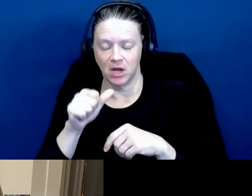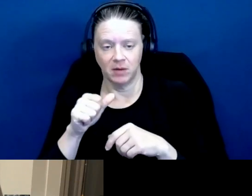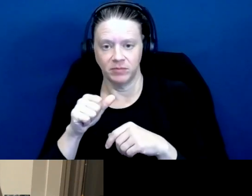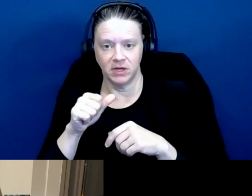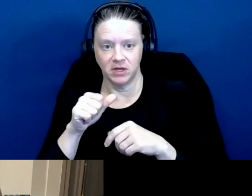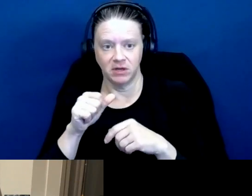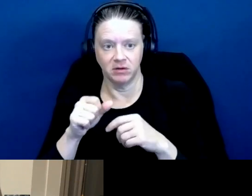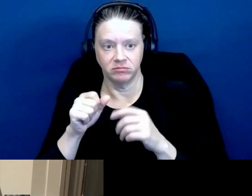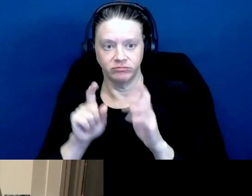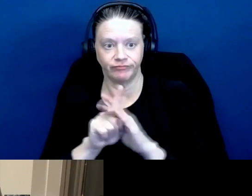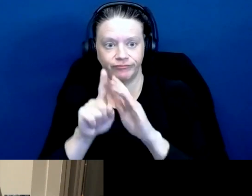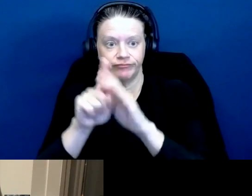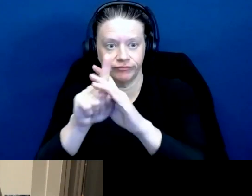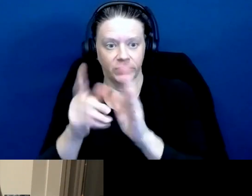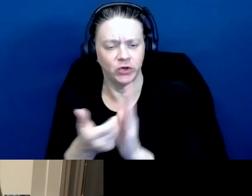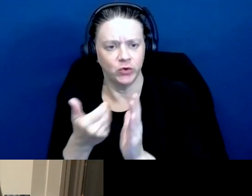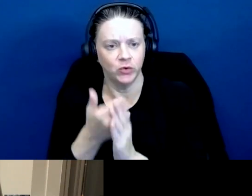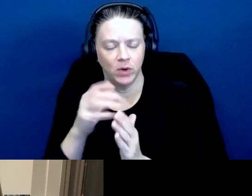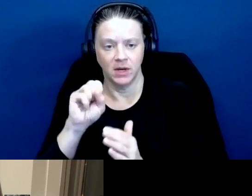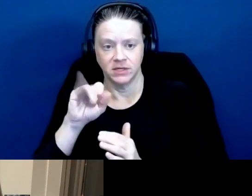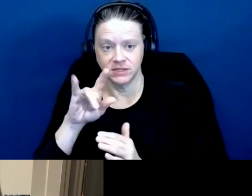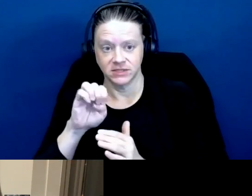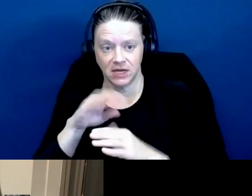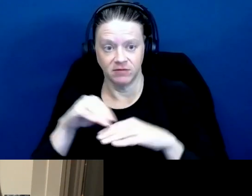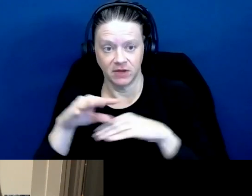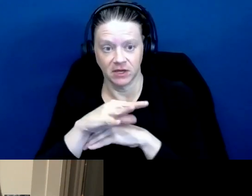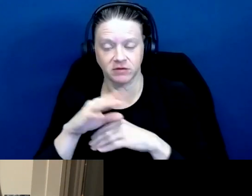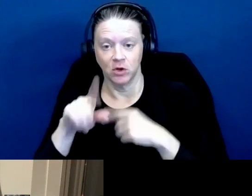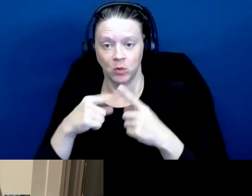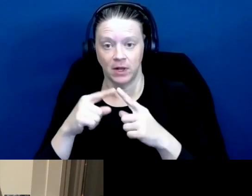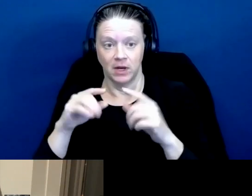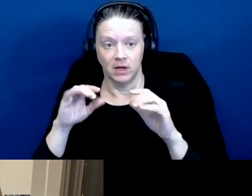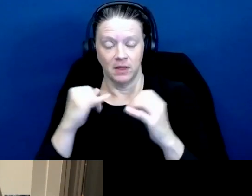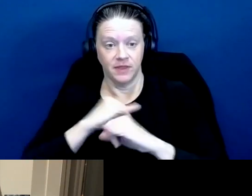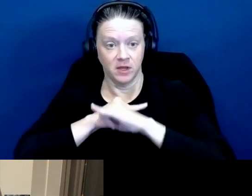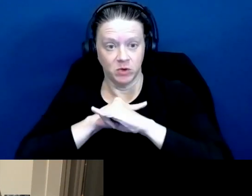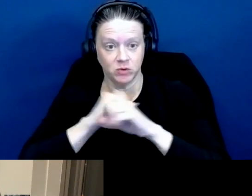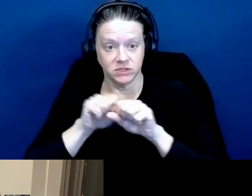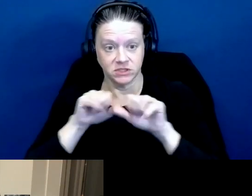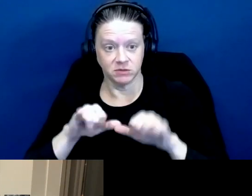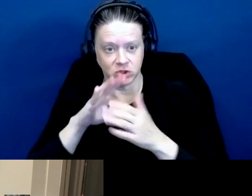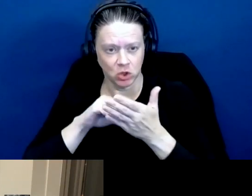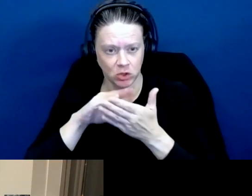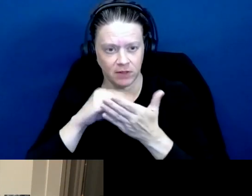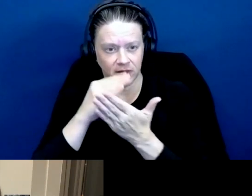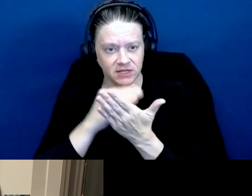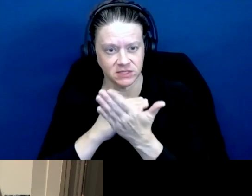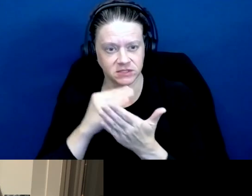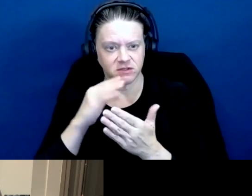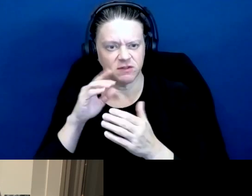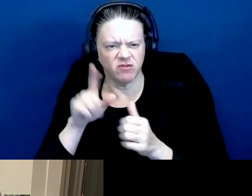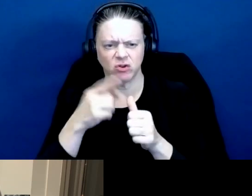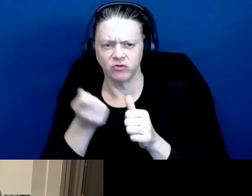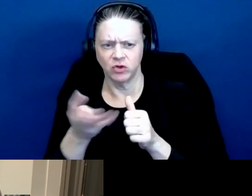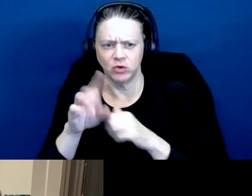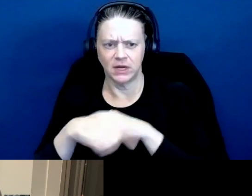new side effects. Now, as the immune system is learning the lesson, so in those first couple of days after the vaccine, someone